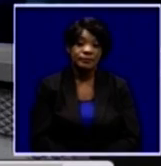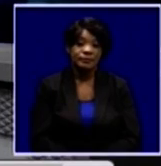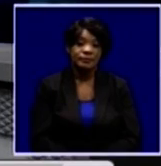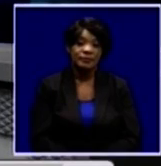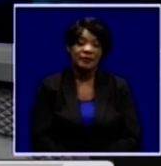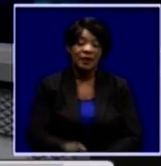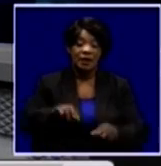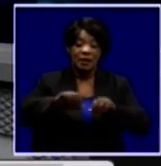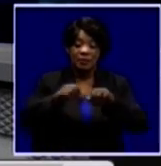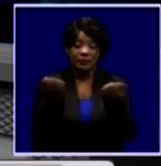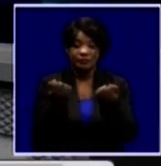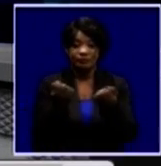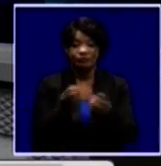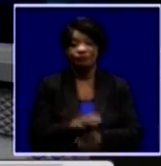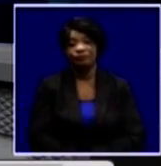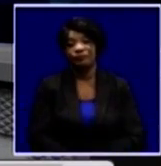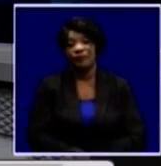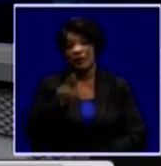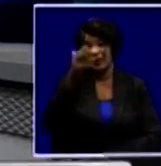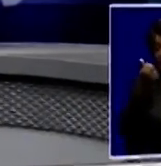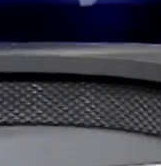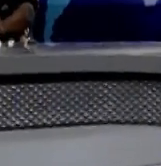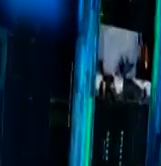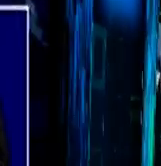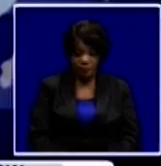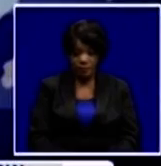We break for our second set of commercials. Don't go away.